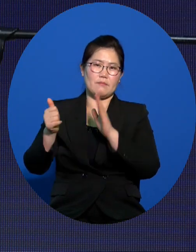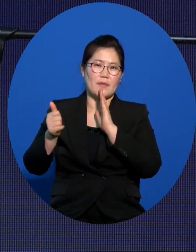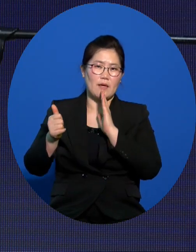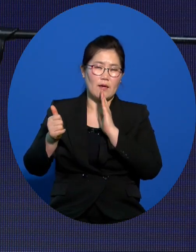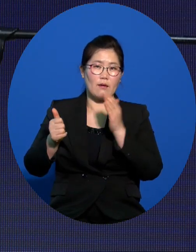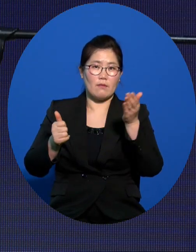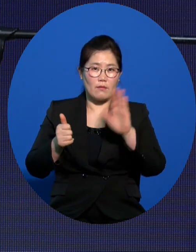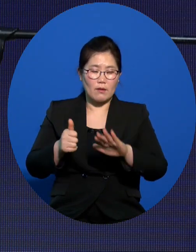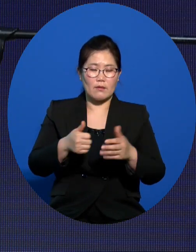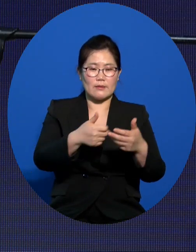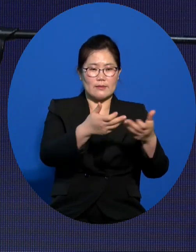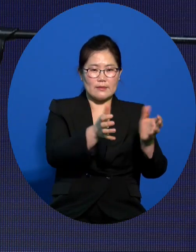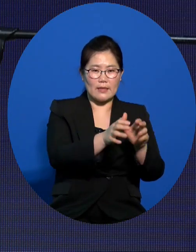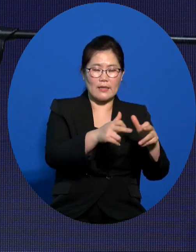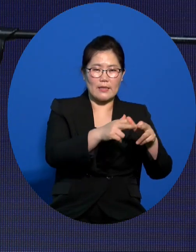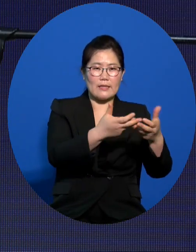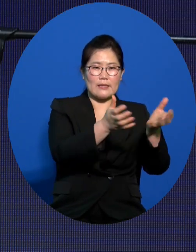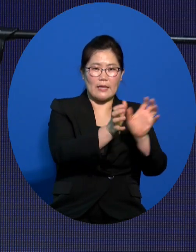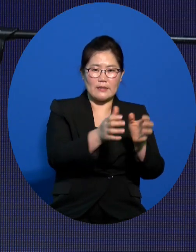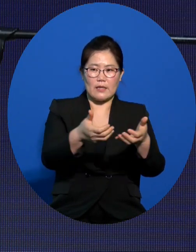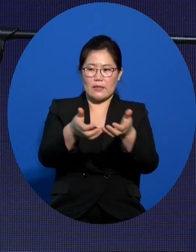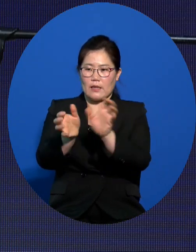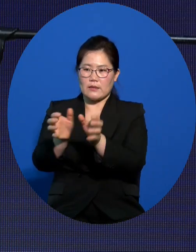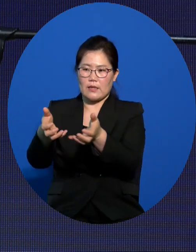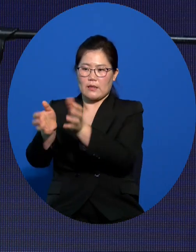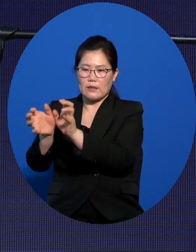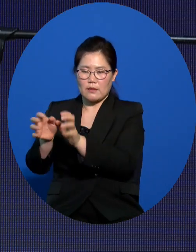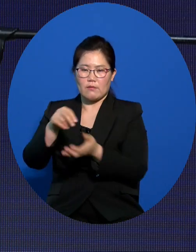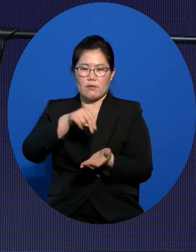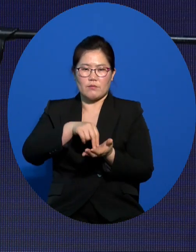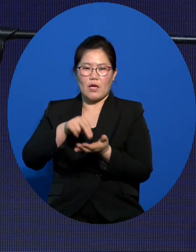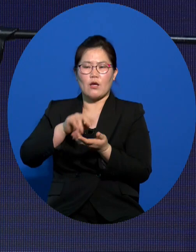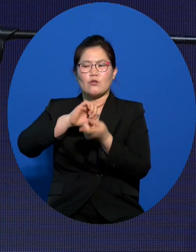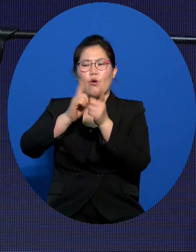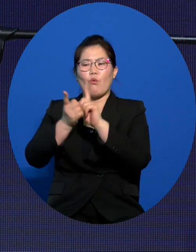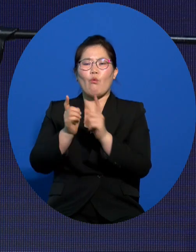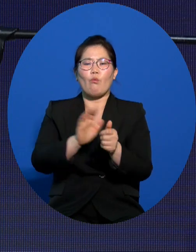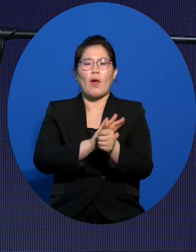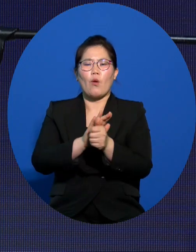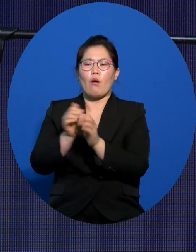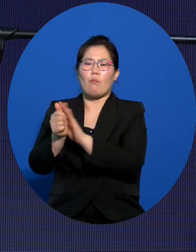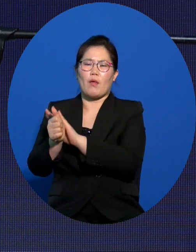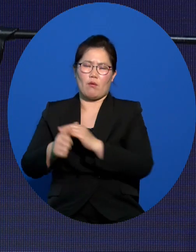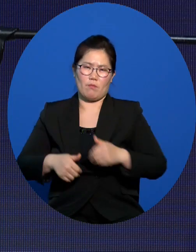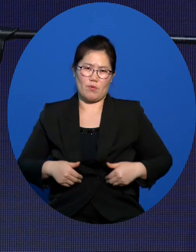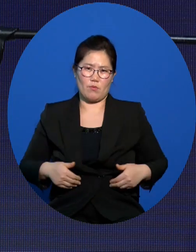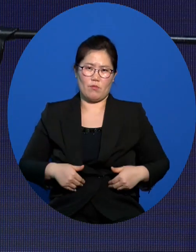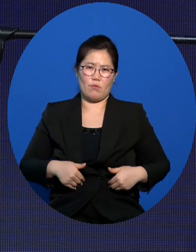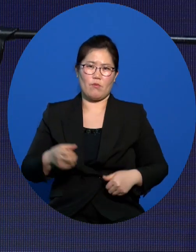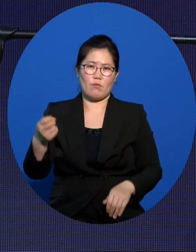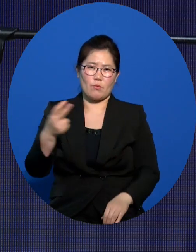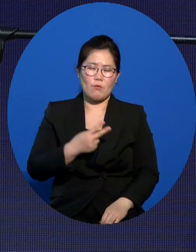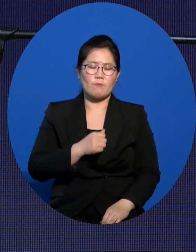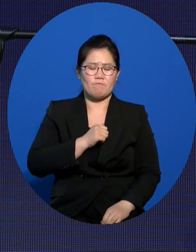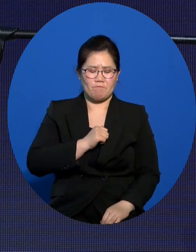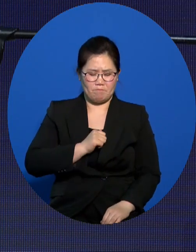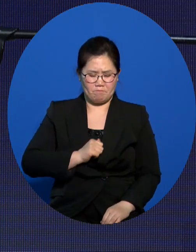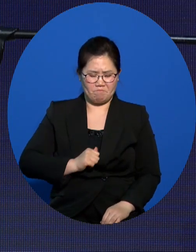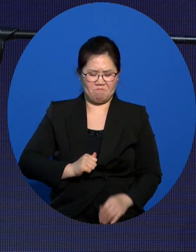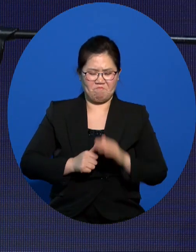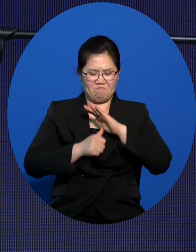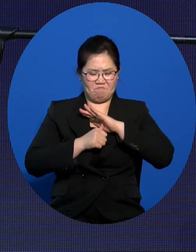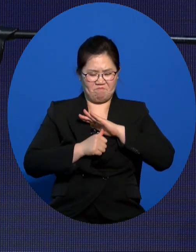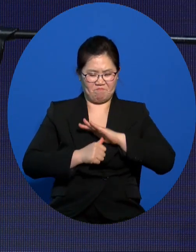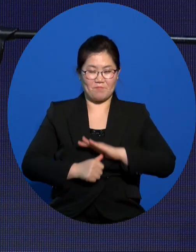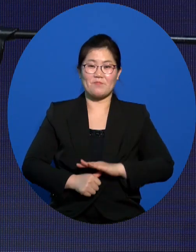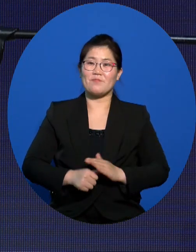head of a disability organization. And I think that we really have to work together. We have to be considerate of one another.